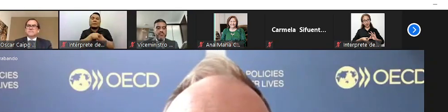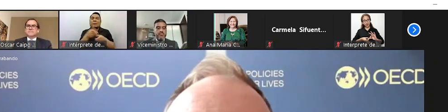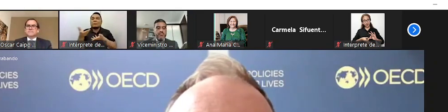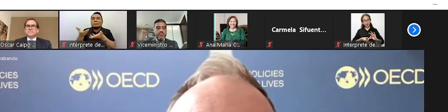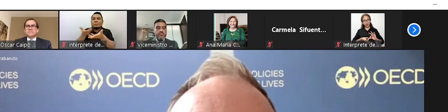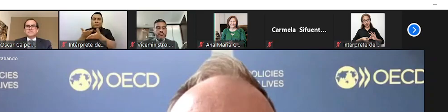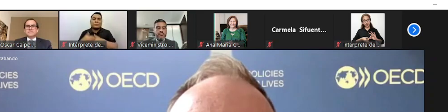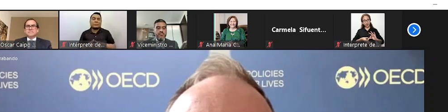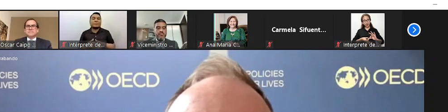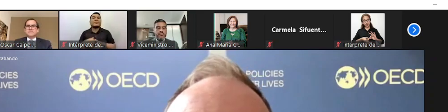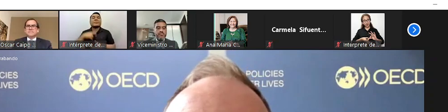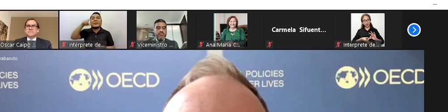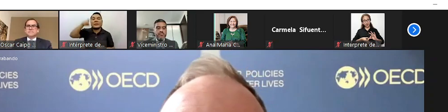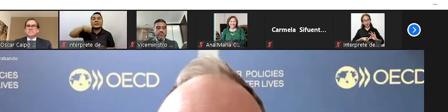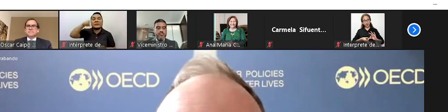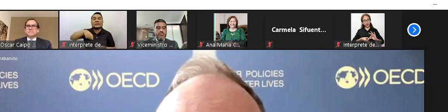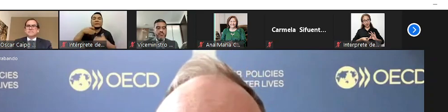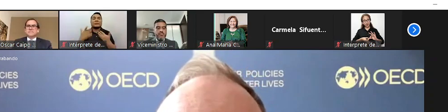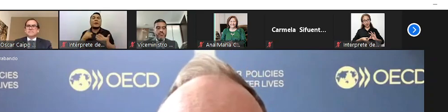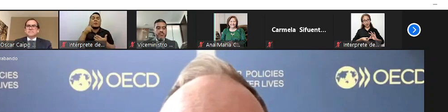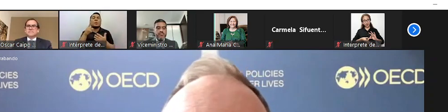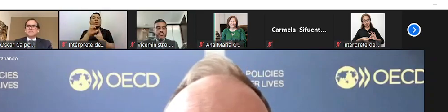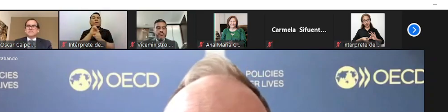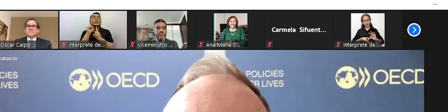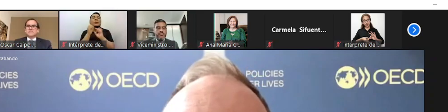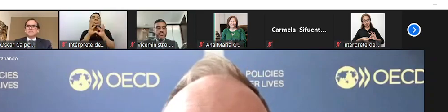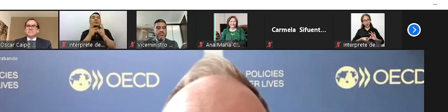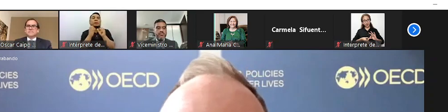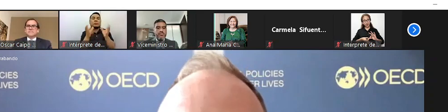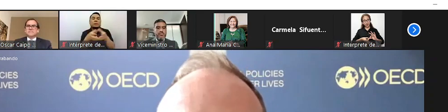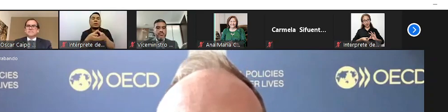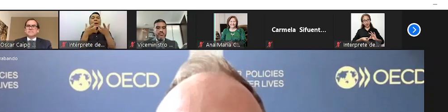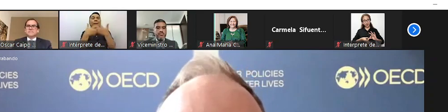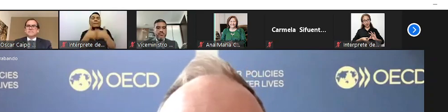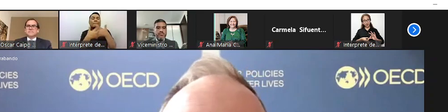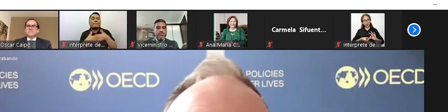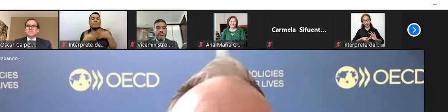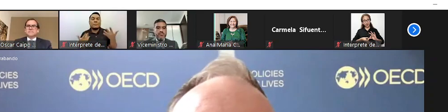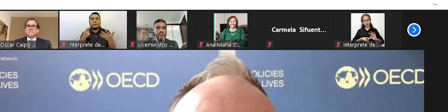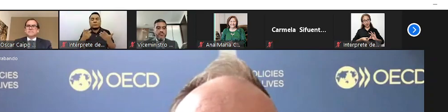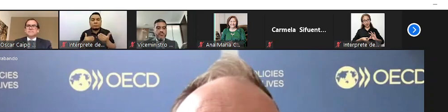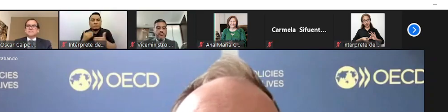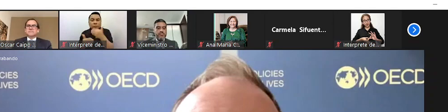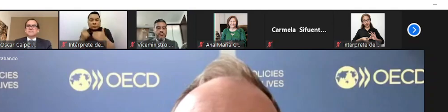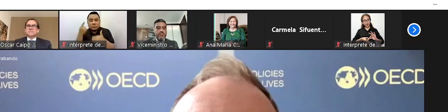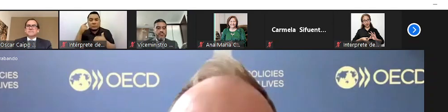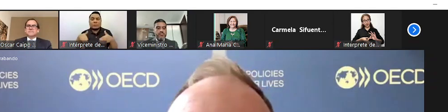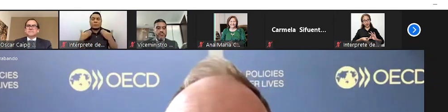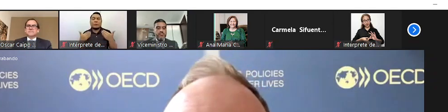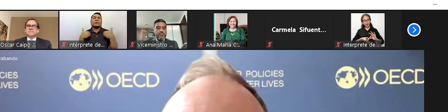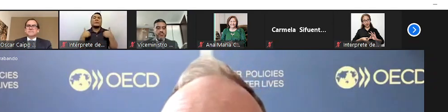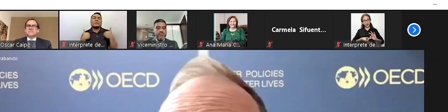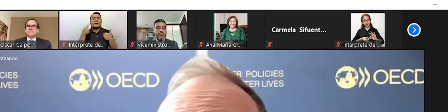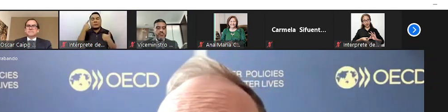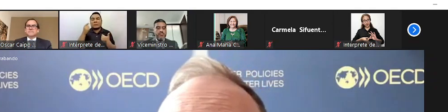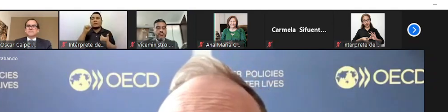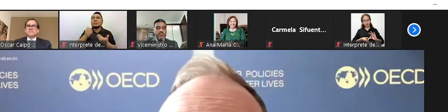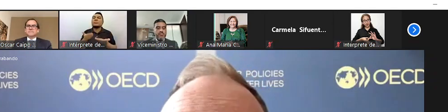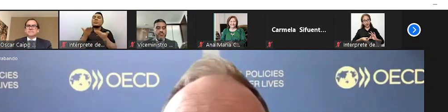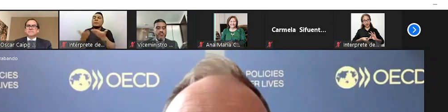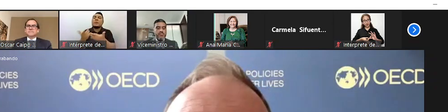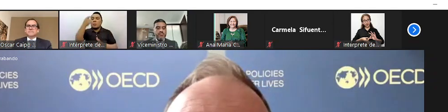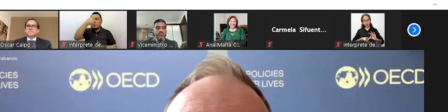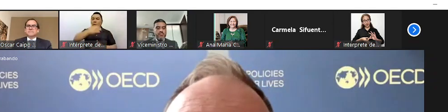business societies in order to create jobs to develop human capital to distribute wealth and